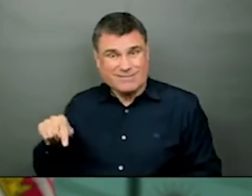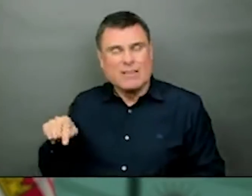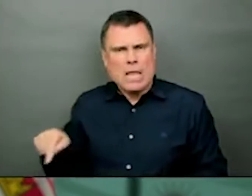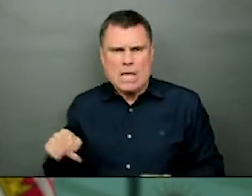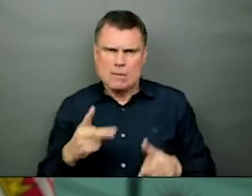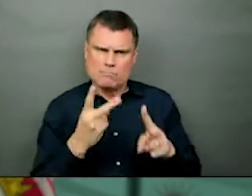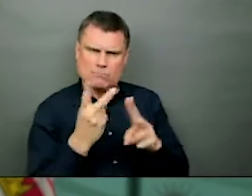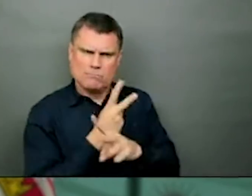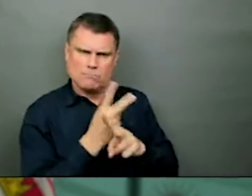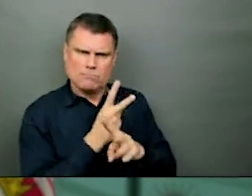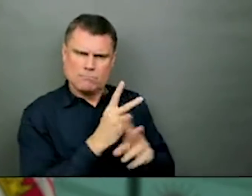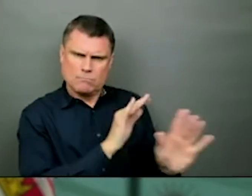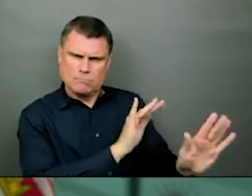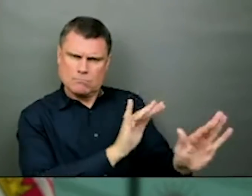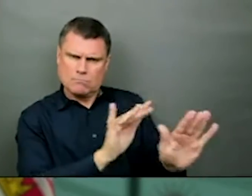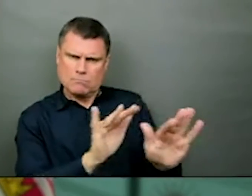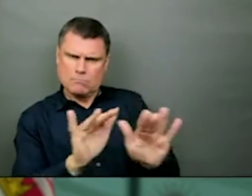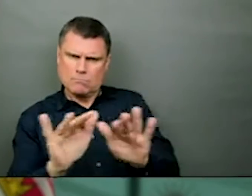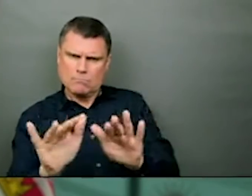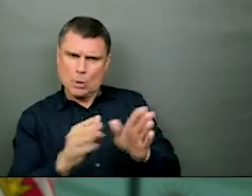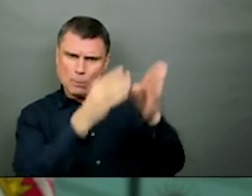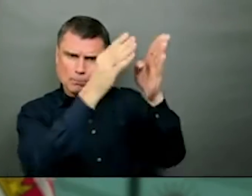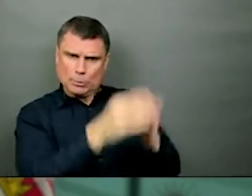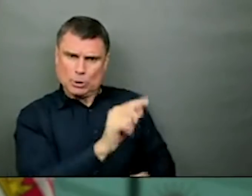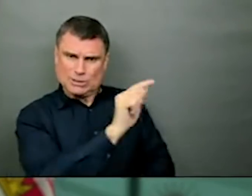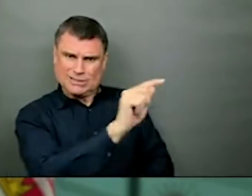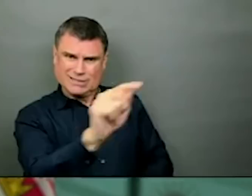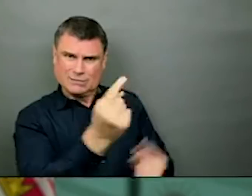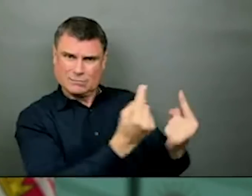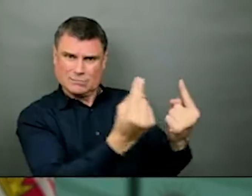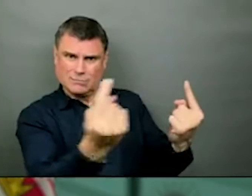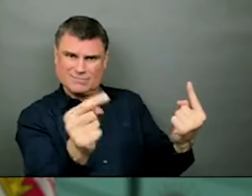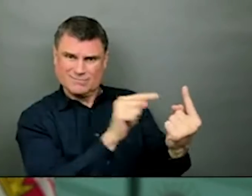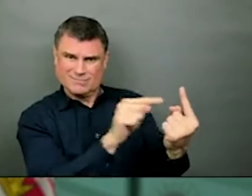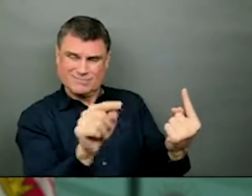been asked to self-isolate, that is a really, really serious and important